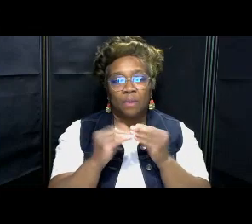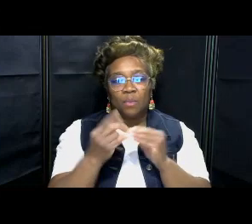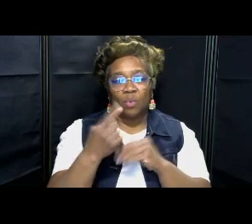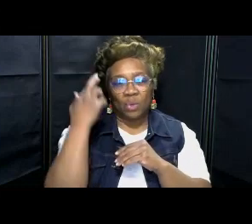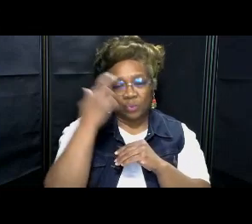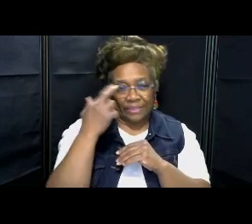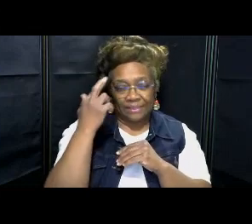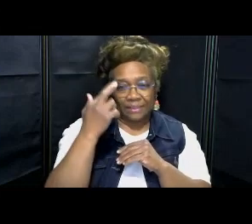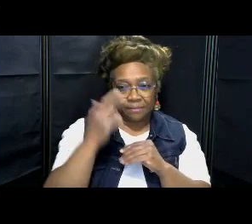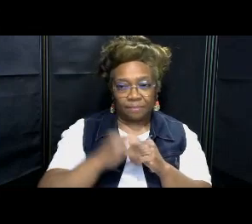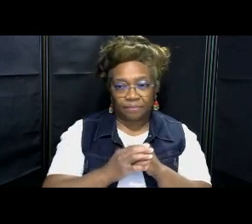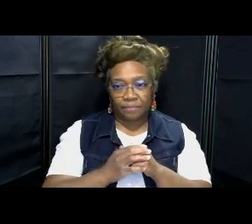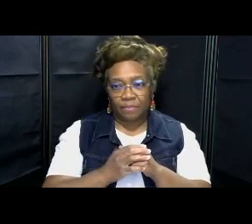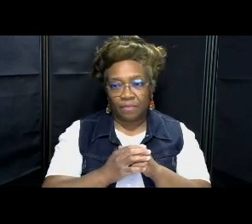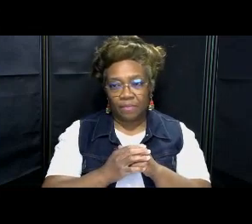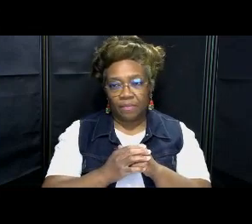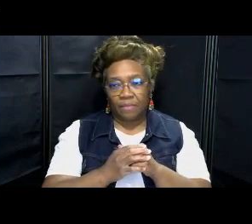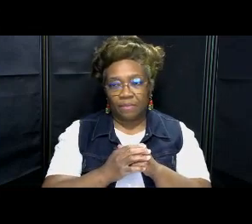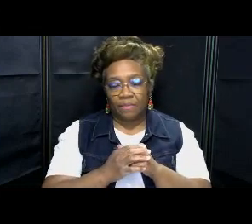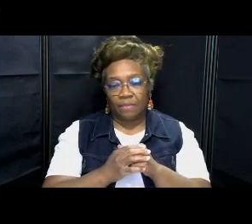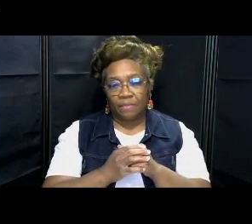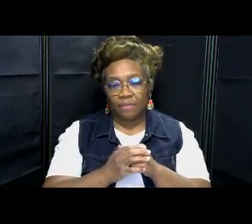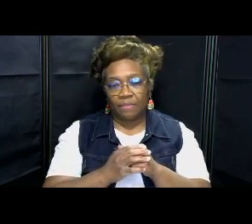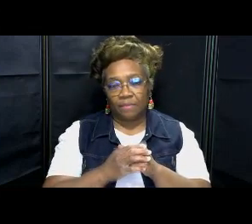fires that caused by the smoking.